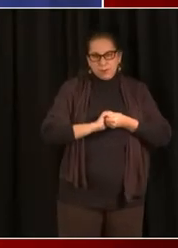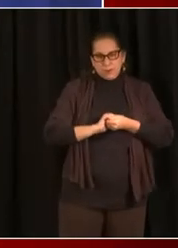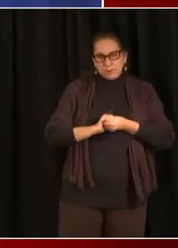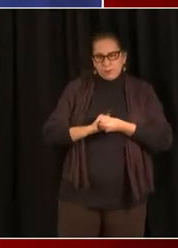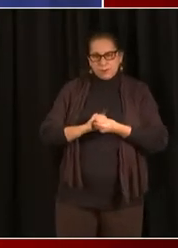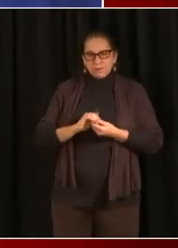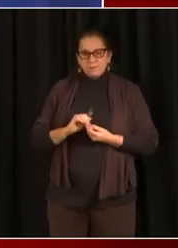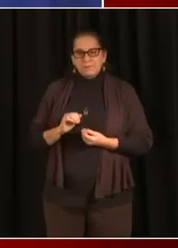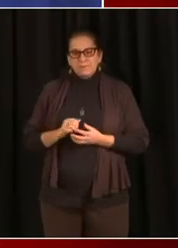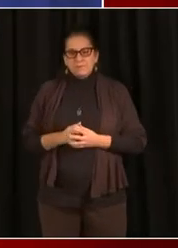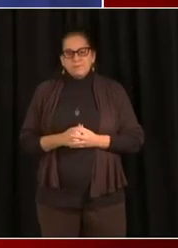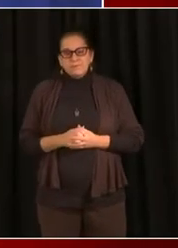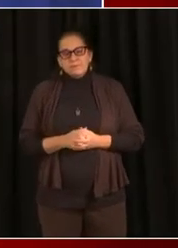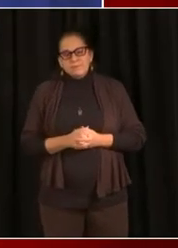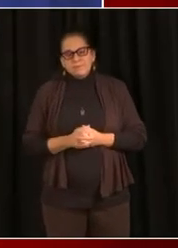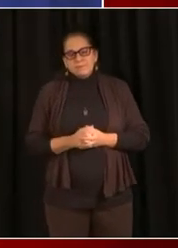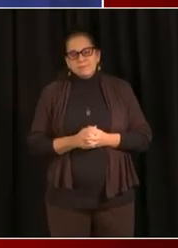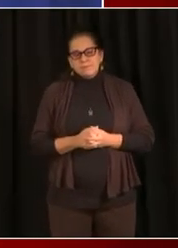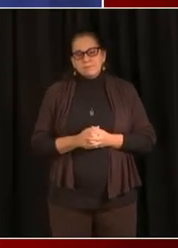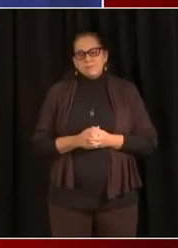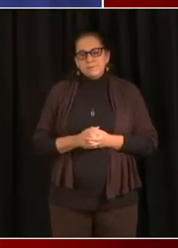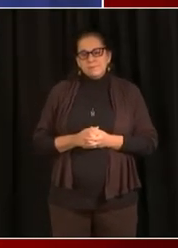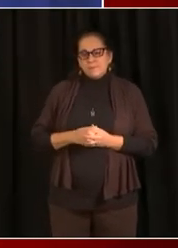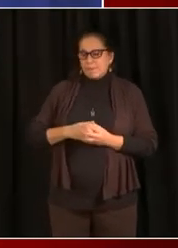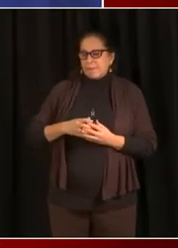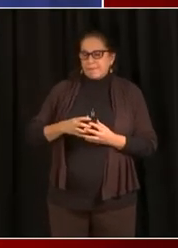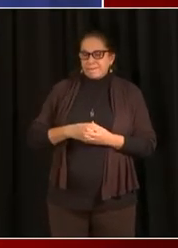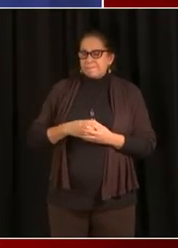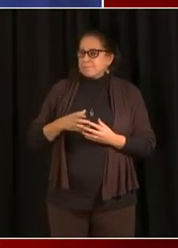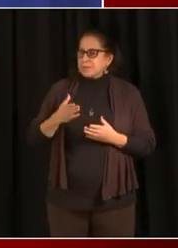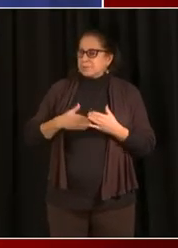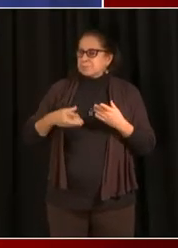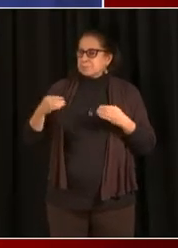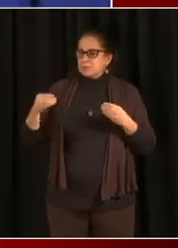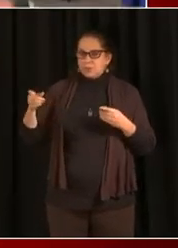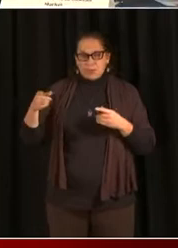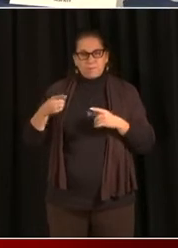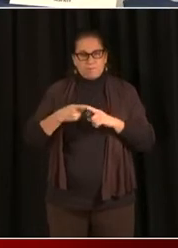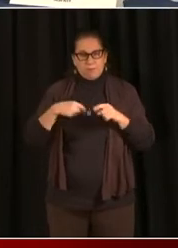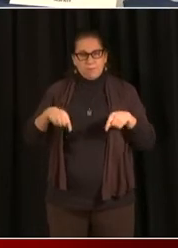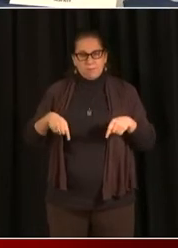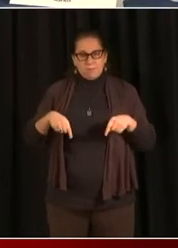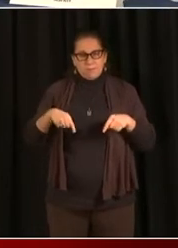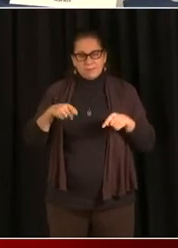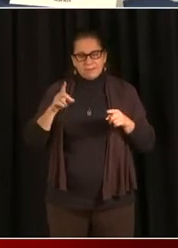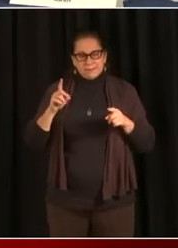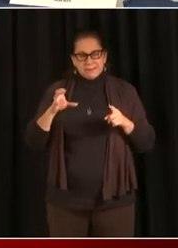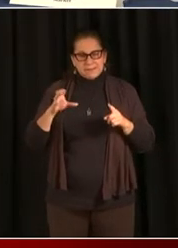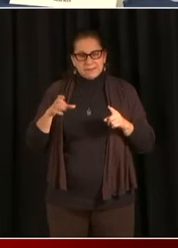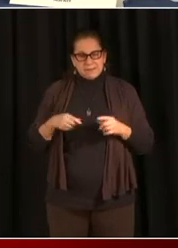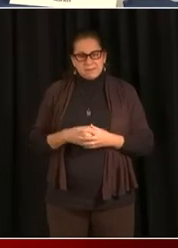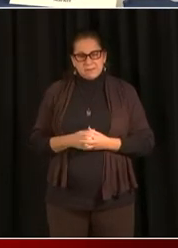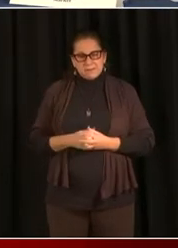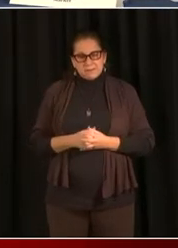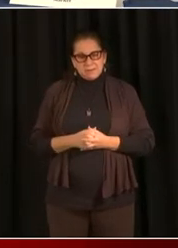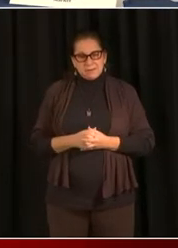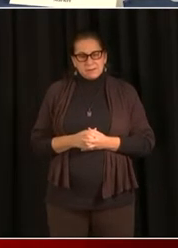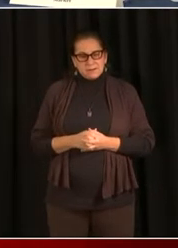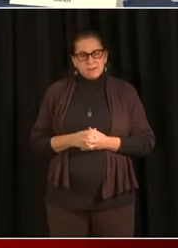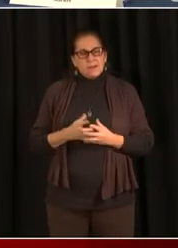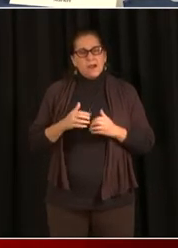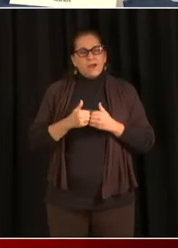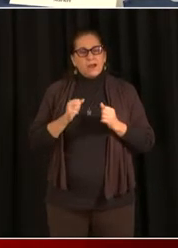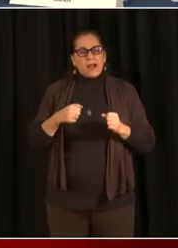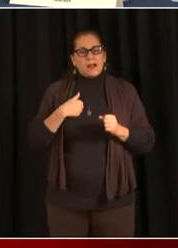our retailers from La Cosecha at Union Market, but really kind of what we're seeing and how we can best support things that are going